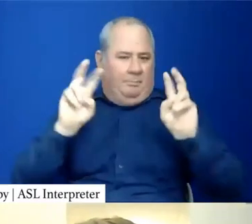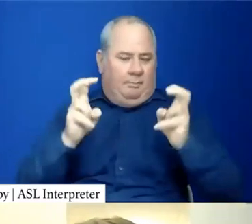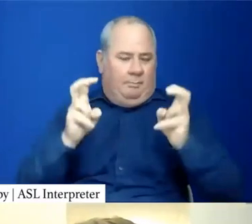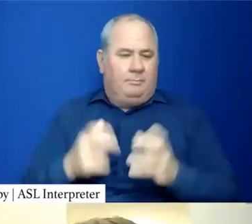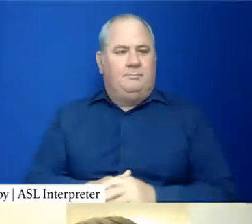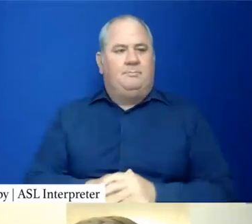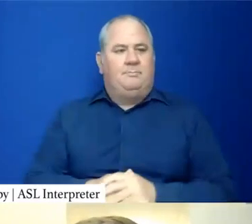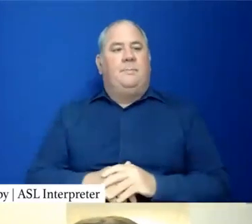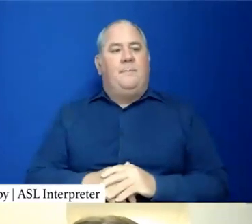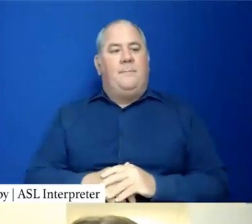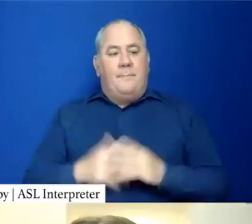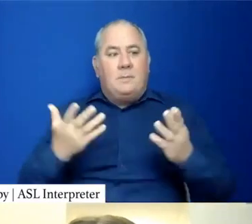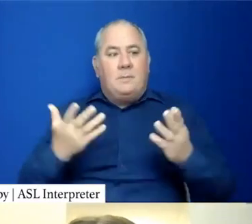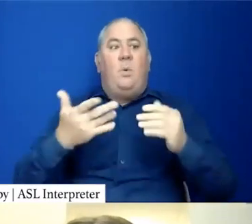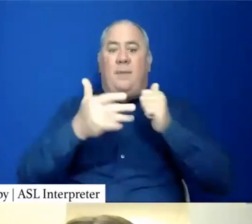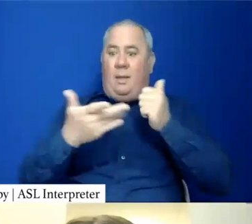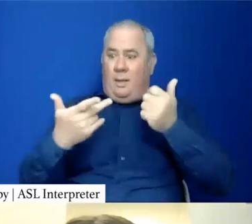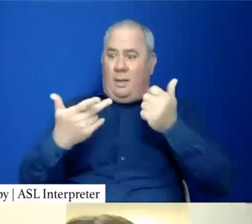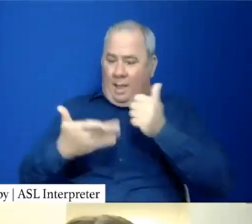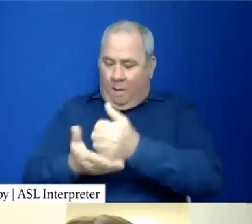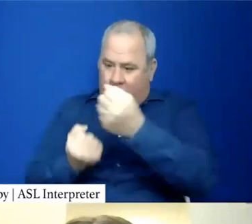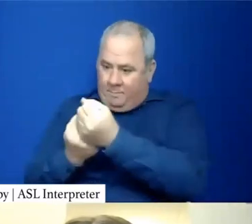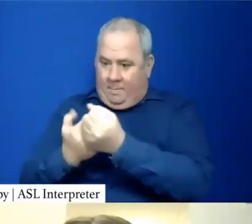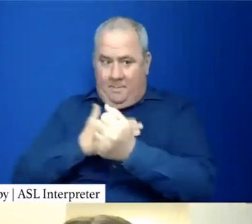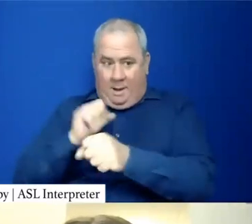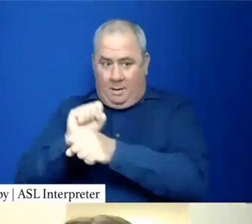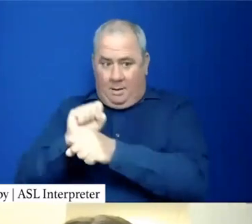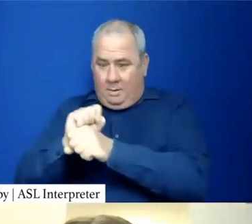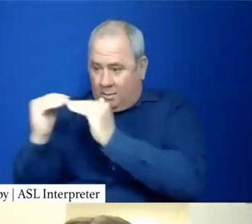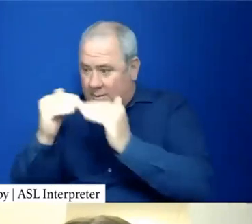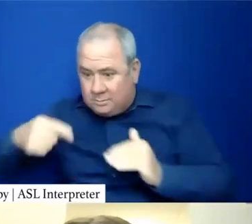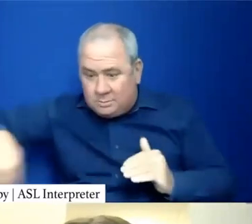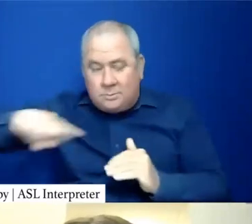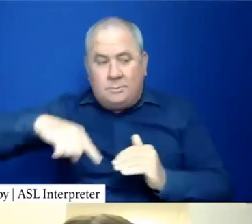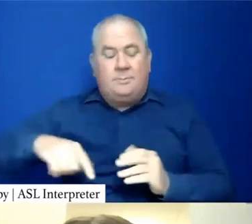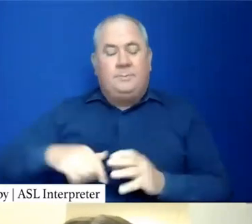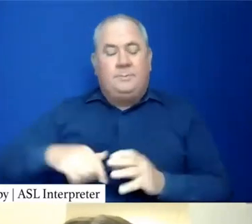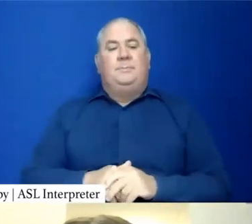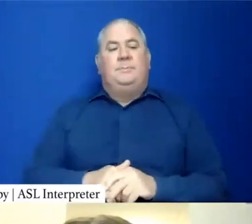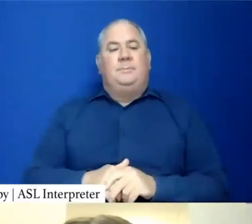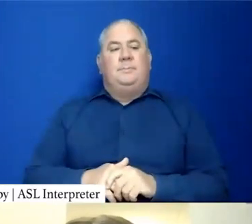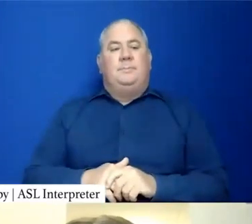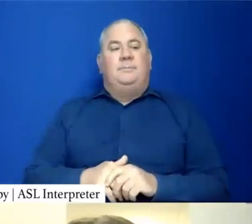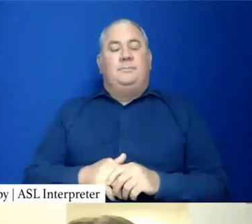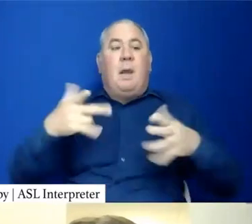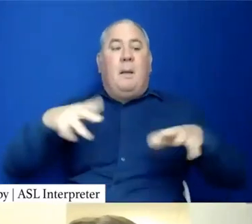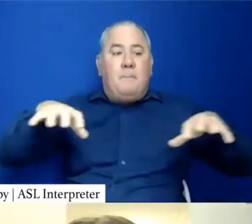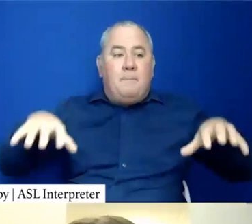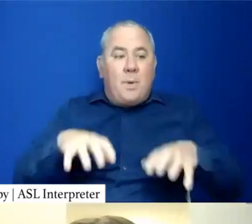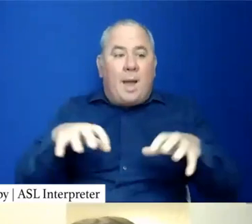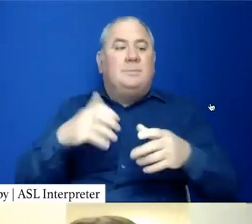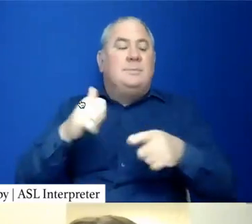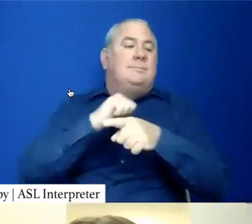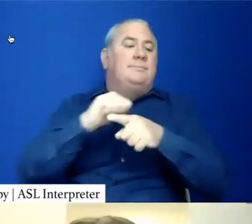they're working with. Like, they practiced talking about things that they weren't 100% sure of in a space where they got really